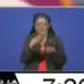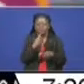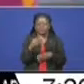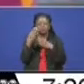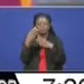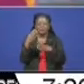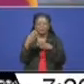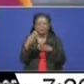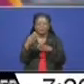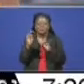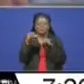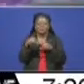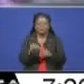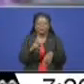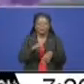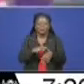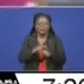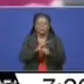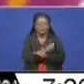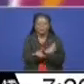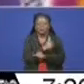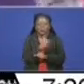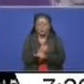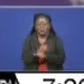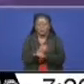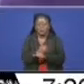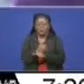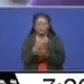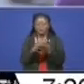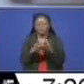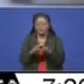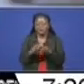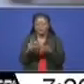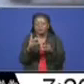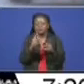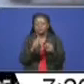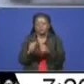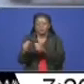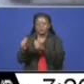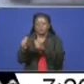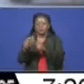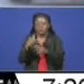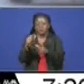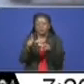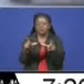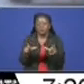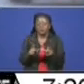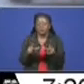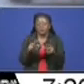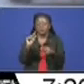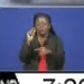is an arm of the Ministry of Transport and Local Government, really organizing and pulling it all together. We're creating